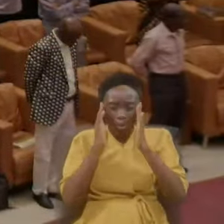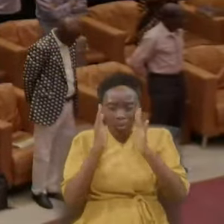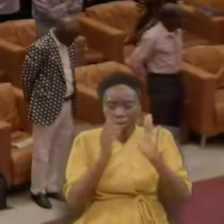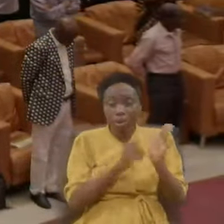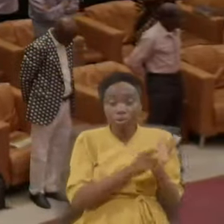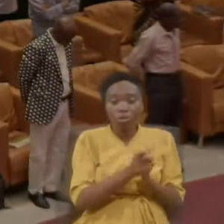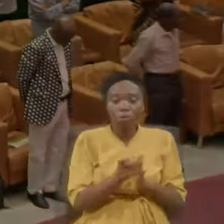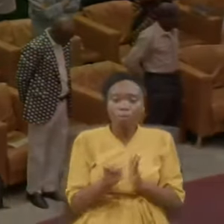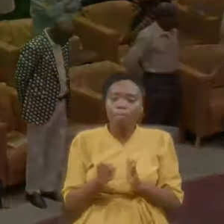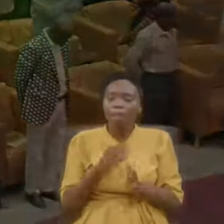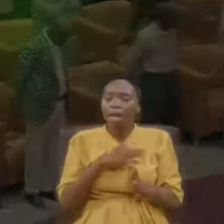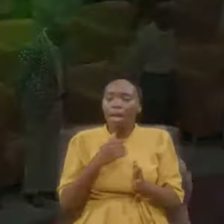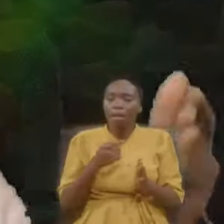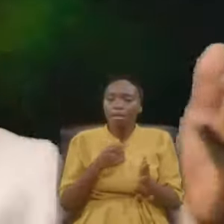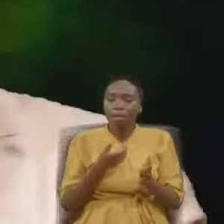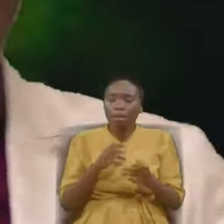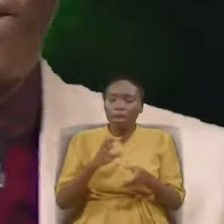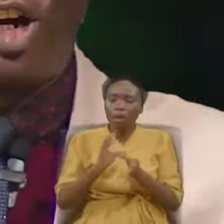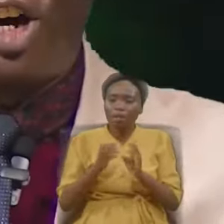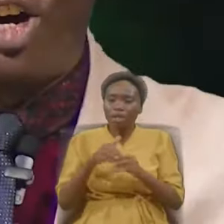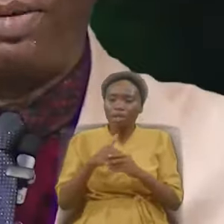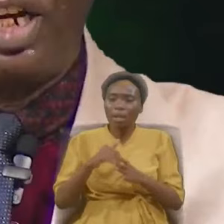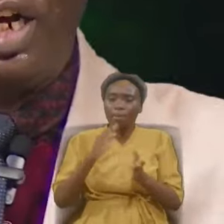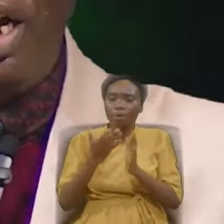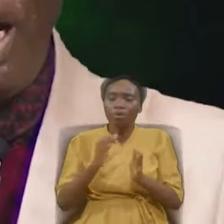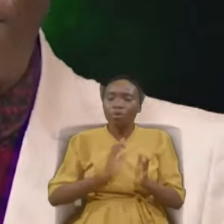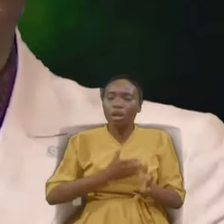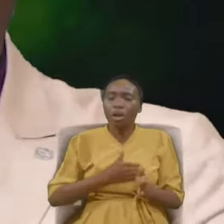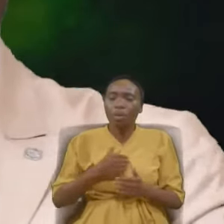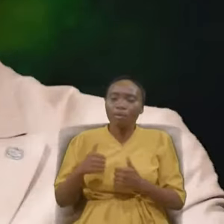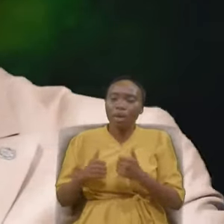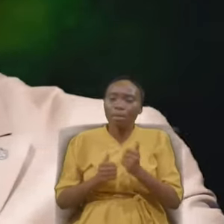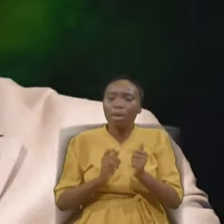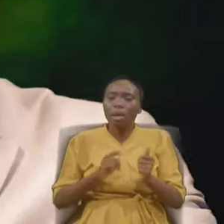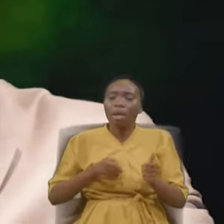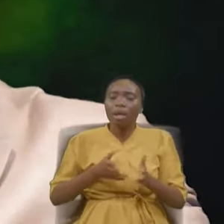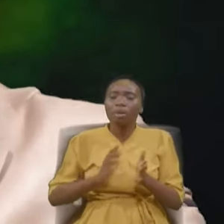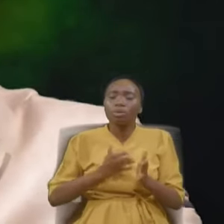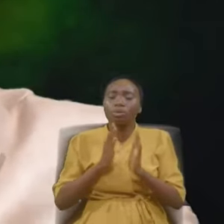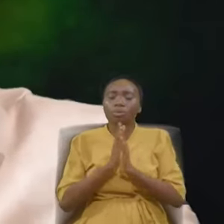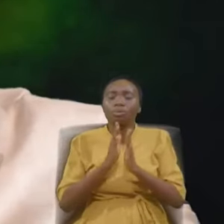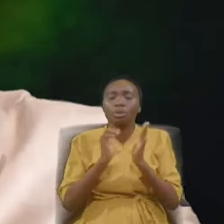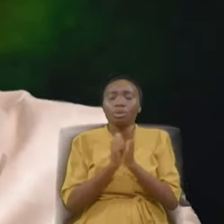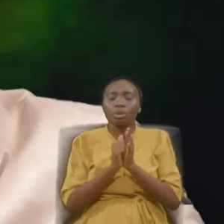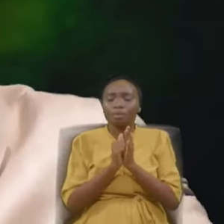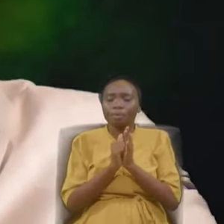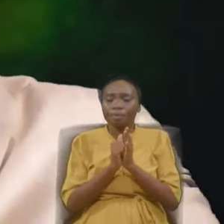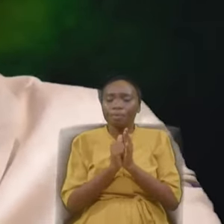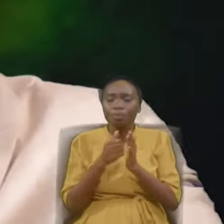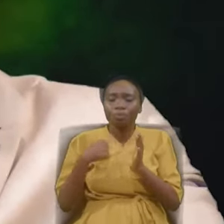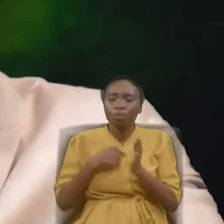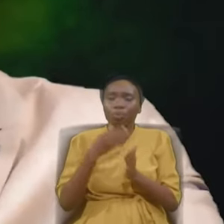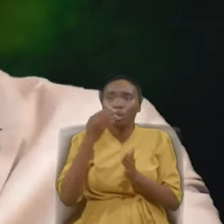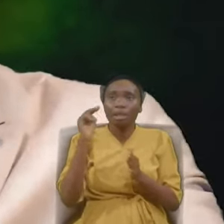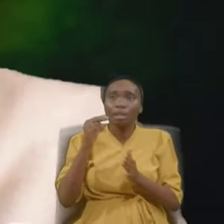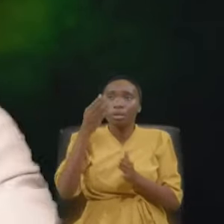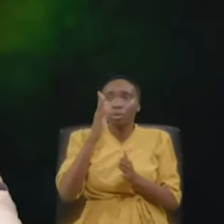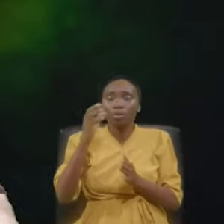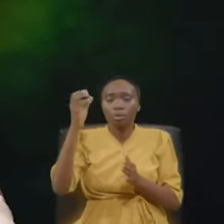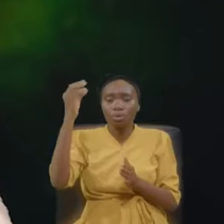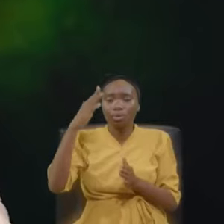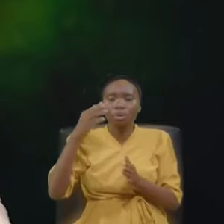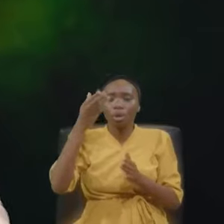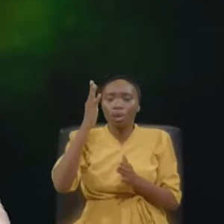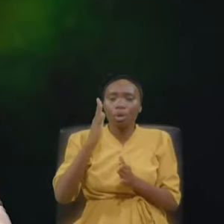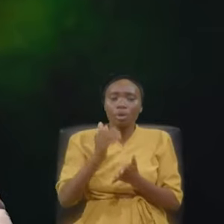going to encounter in the process of our follow-up. Let's pray. We need God's grace, God's